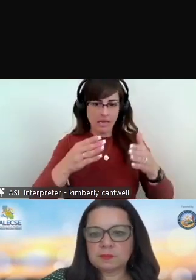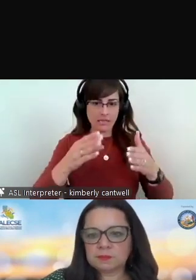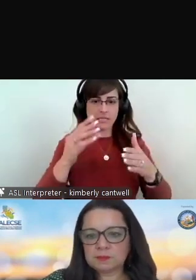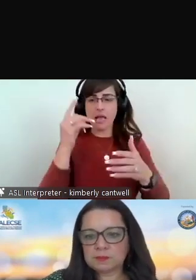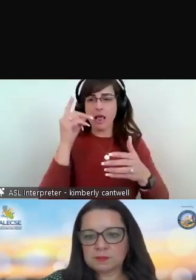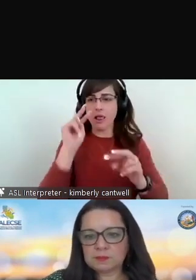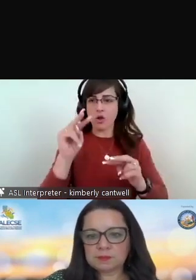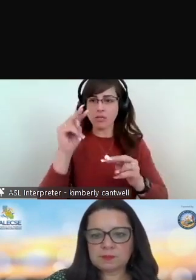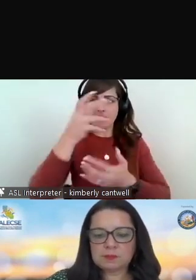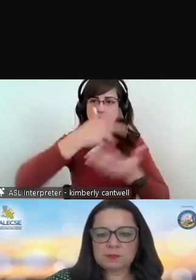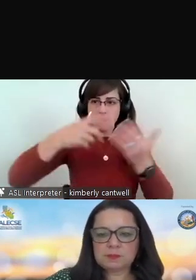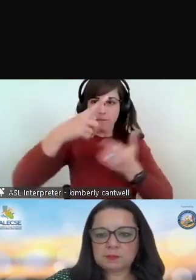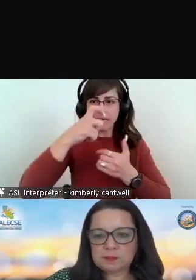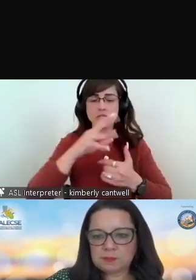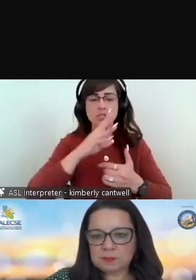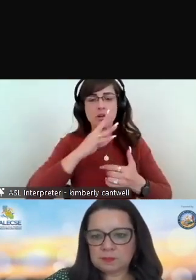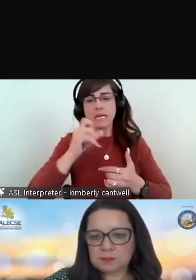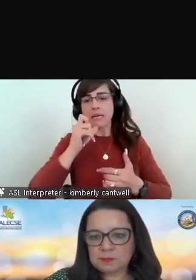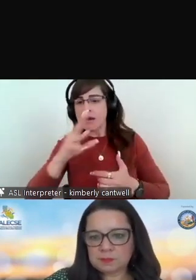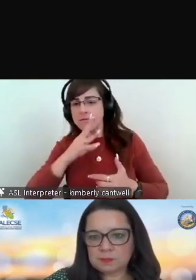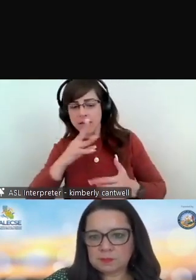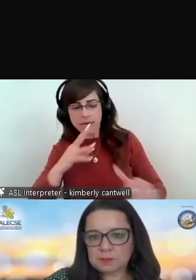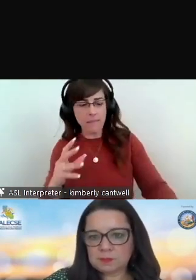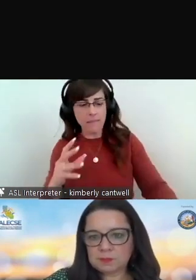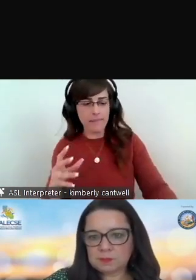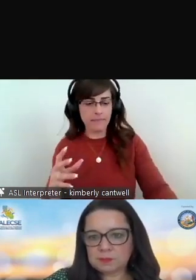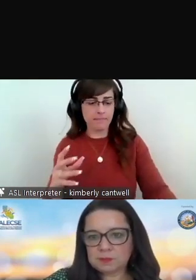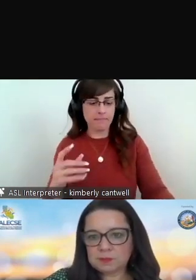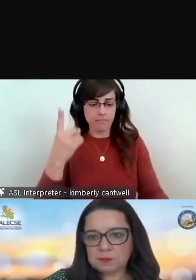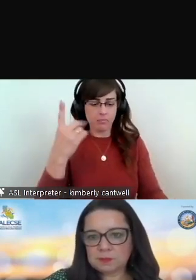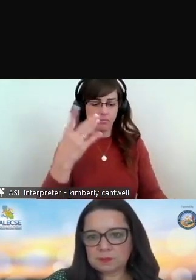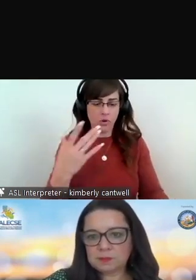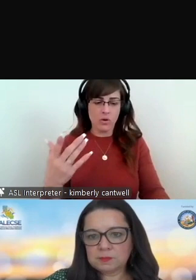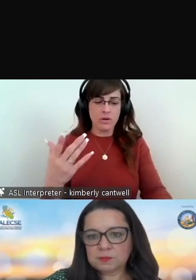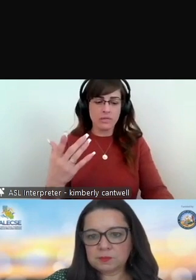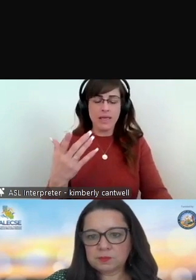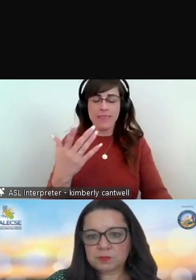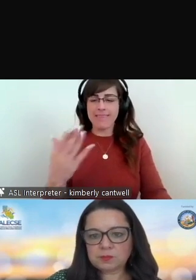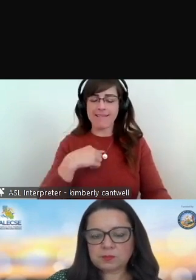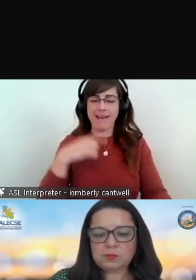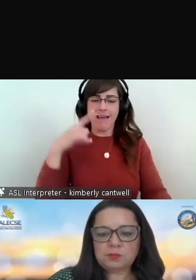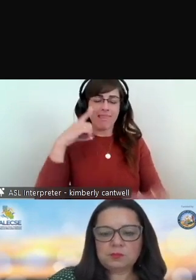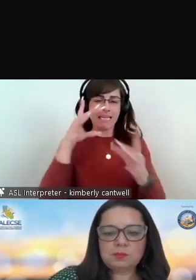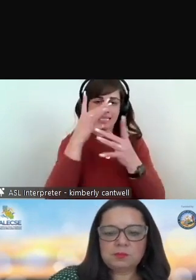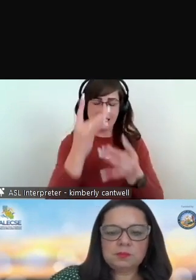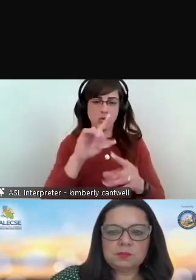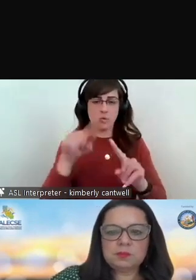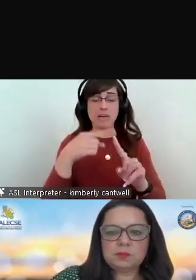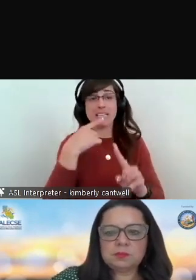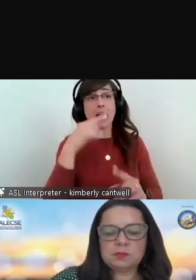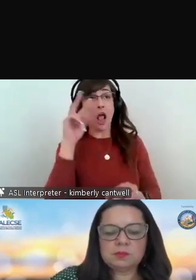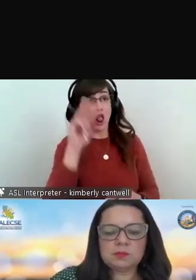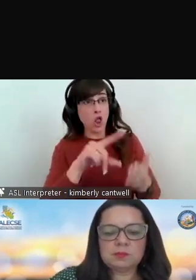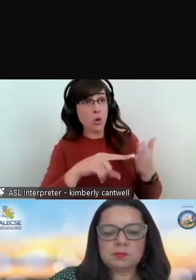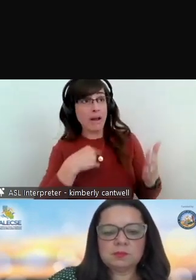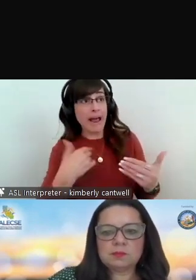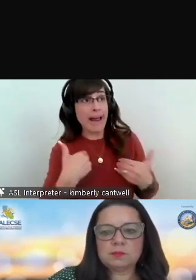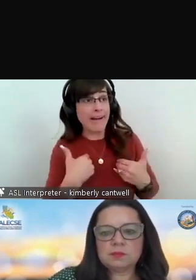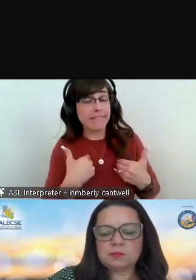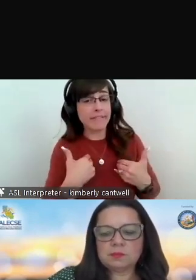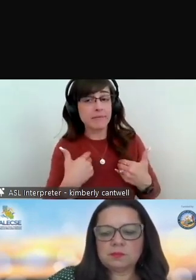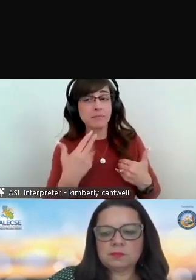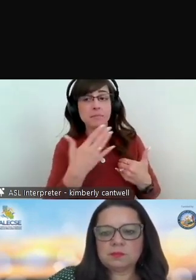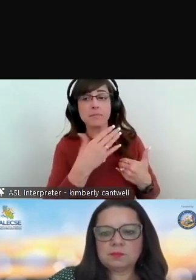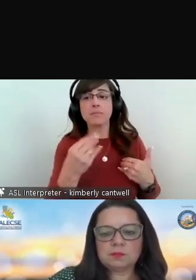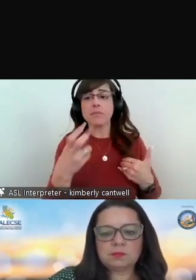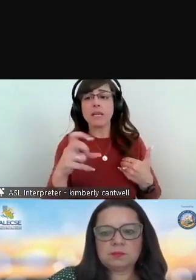interactive because he's talking, I'm talking. One thing that's, I think, interesting is when I say, look what I have, and